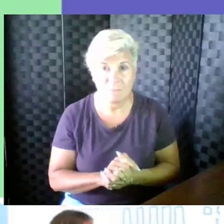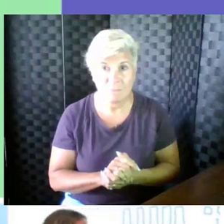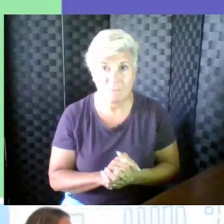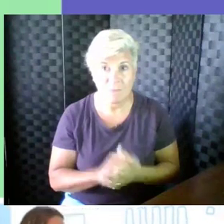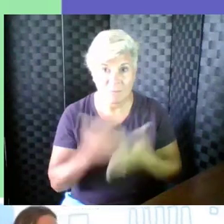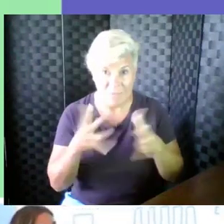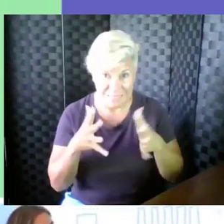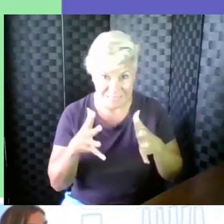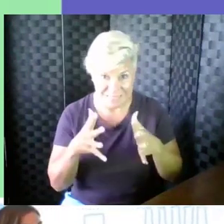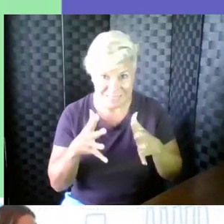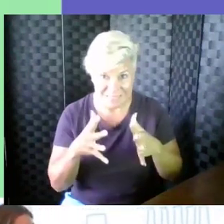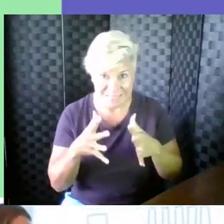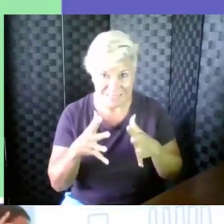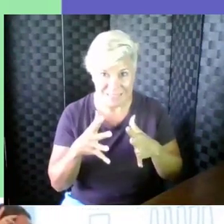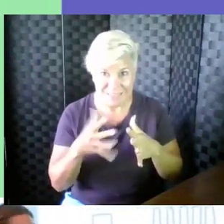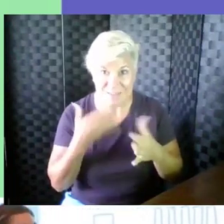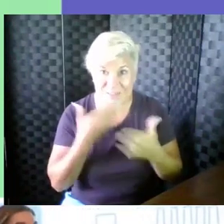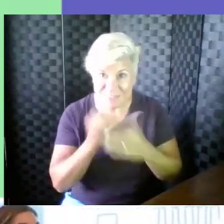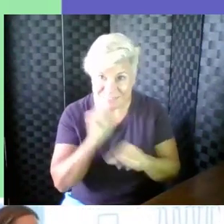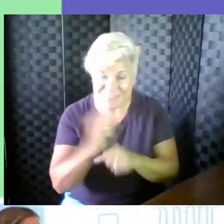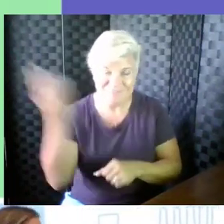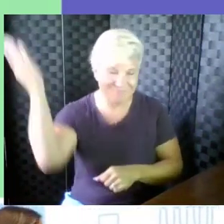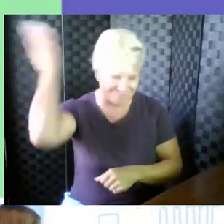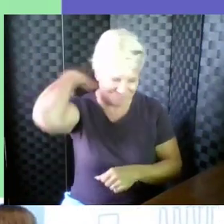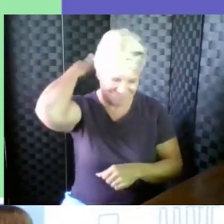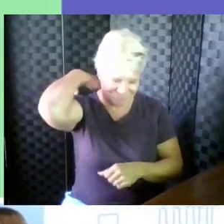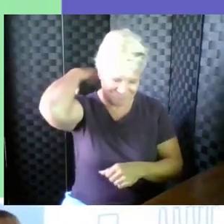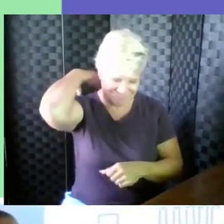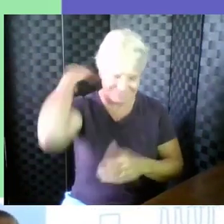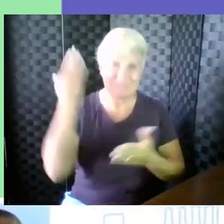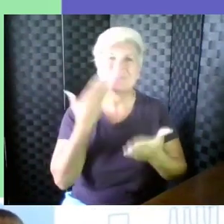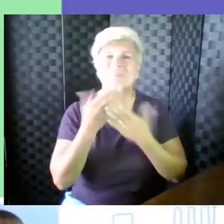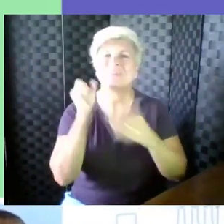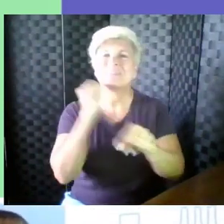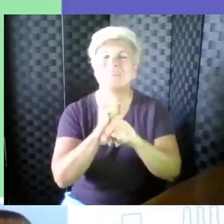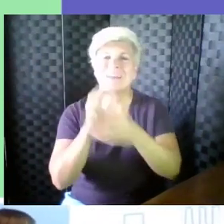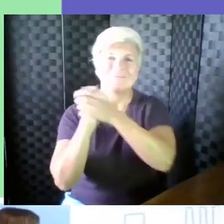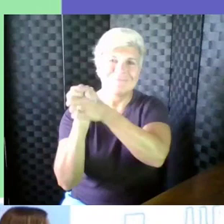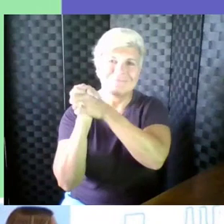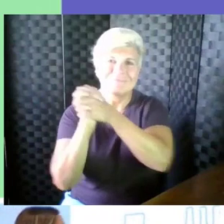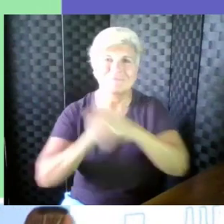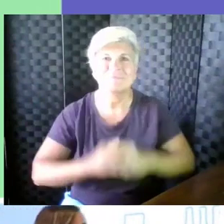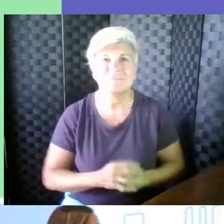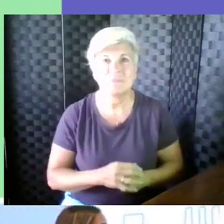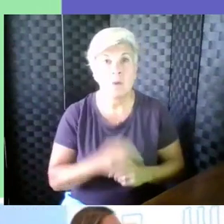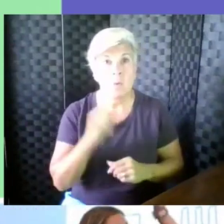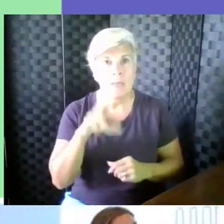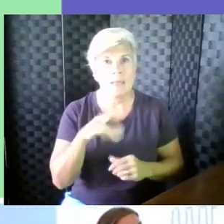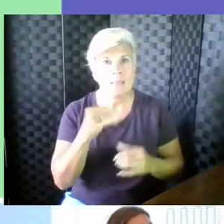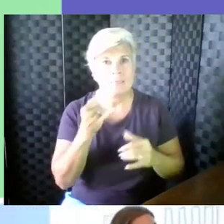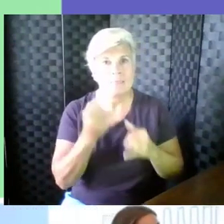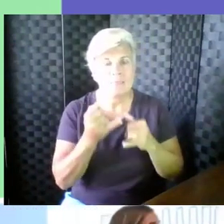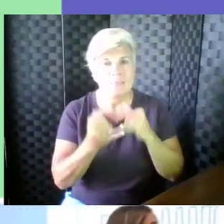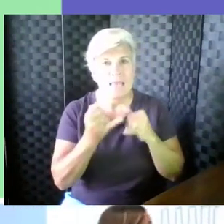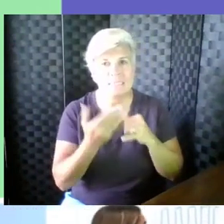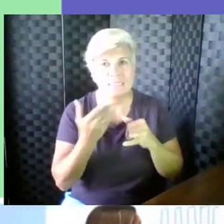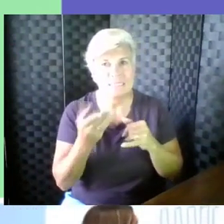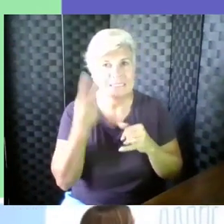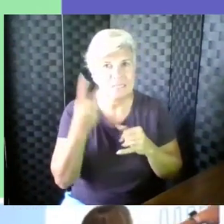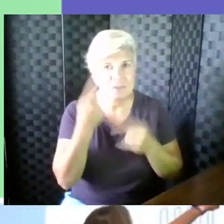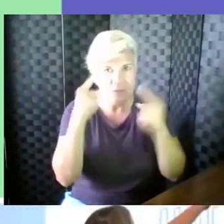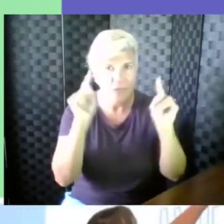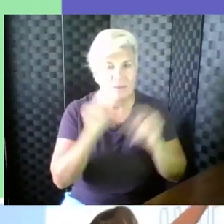If you did, give yourself another giant pat on the back. All right, last step, guys. Let's see if you've really got it. Okay, adding all this